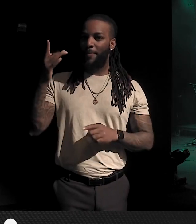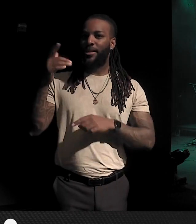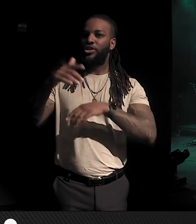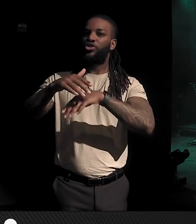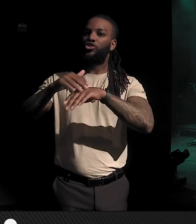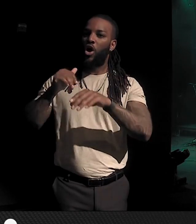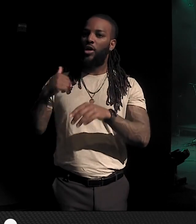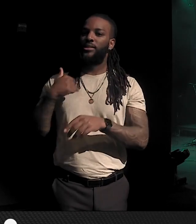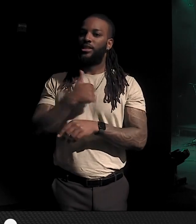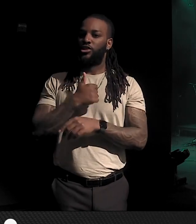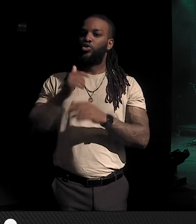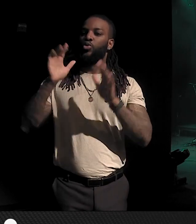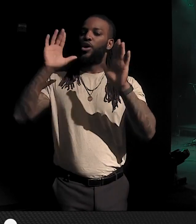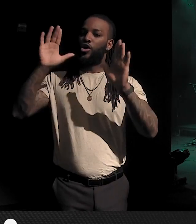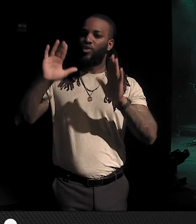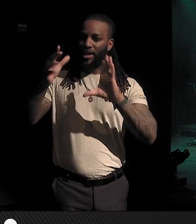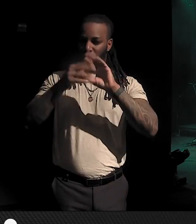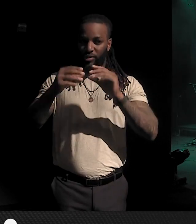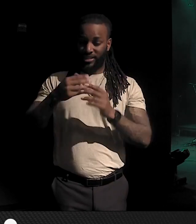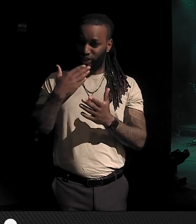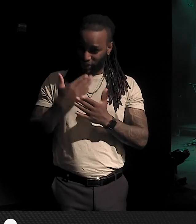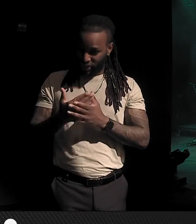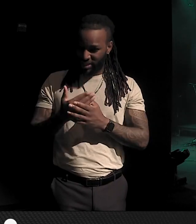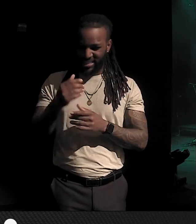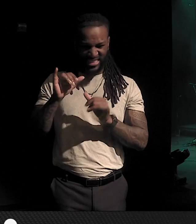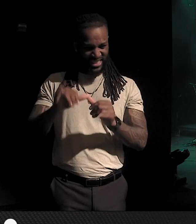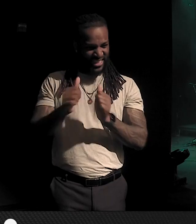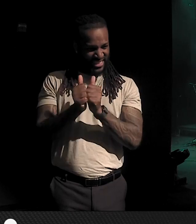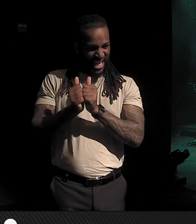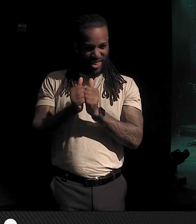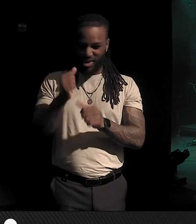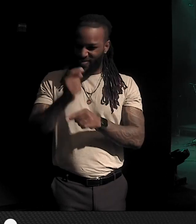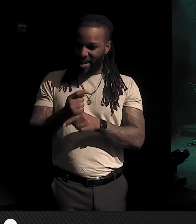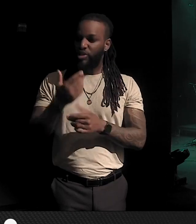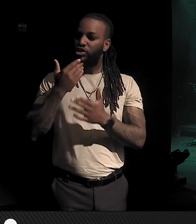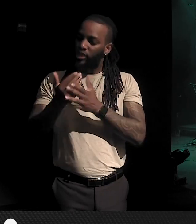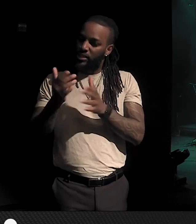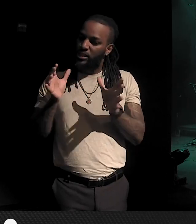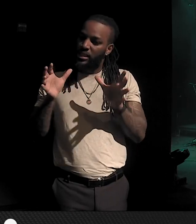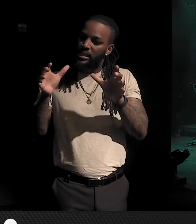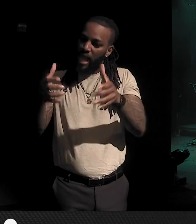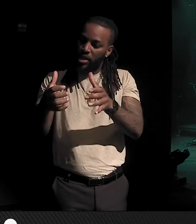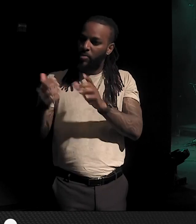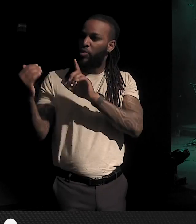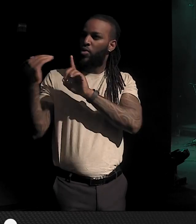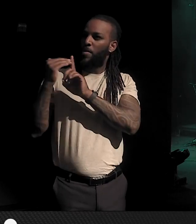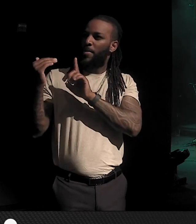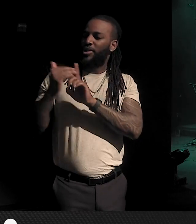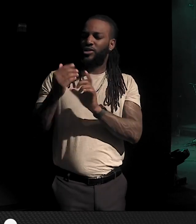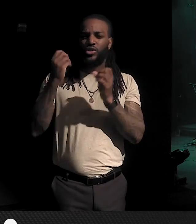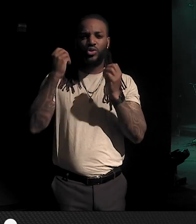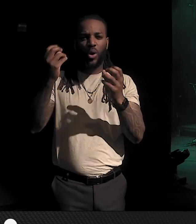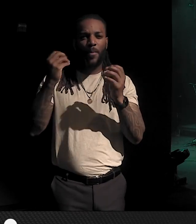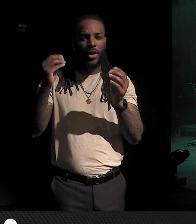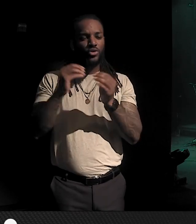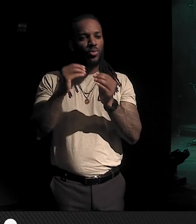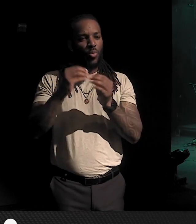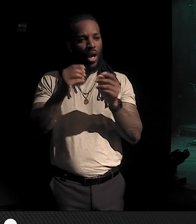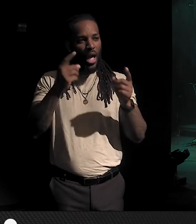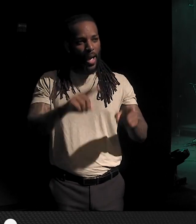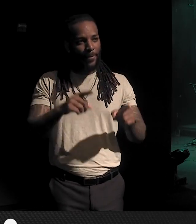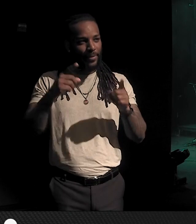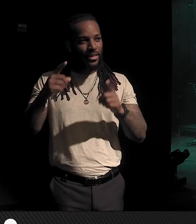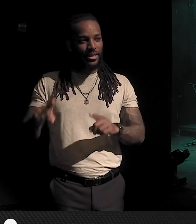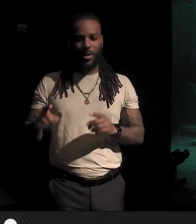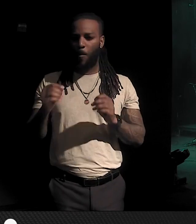into a greater story, right? Isn't it good to sing together? Isn't it good to gather and be reminded that there's so much more happening than